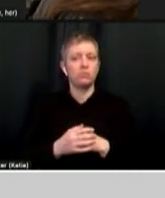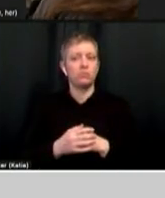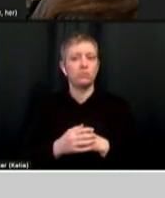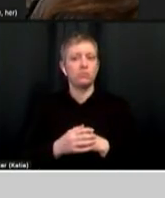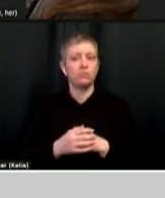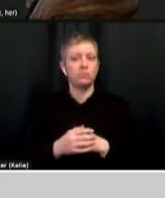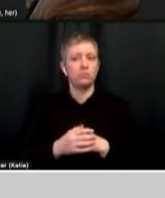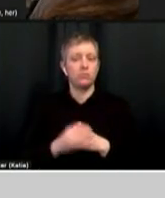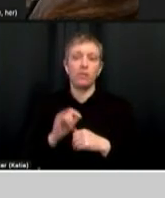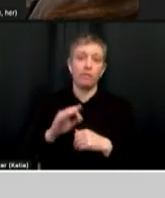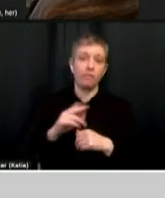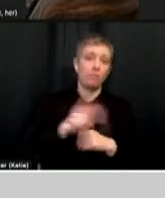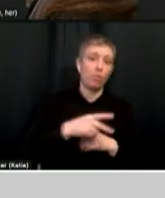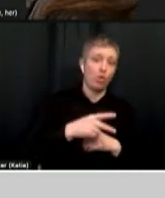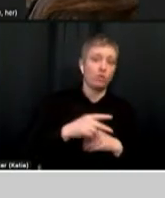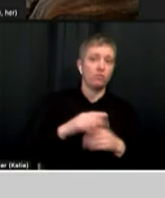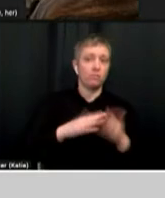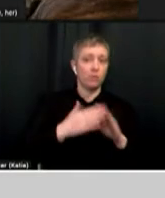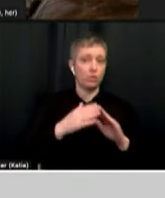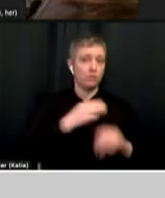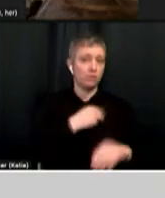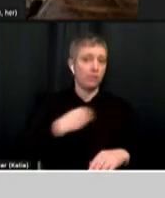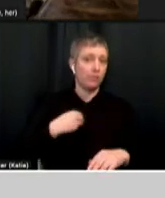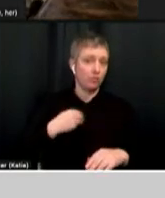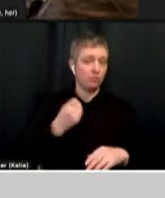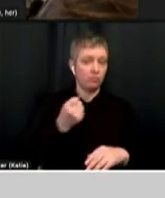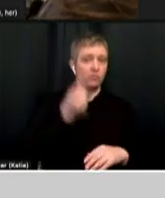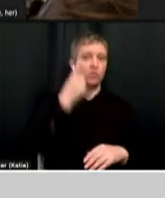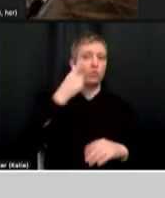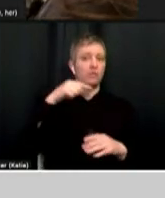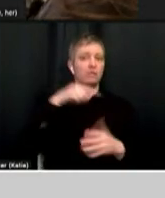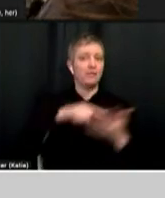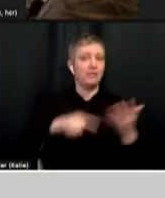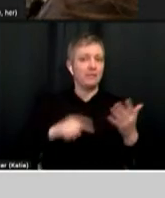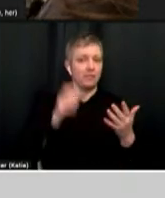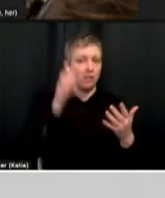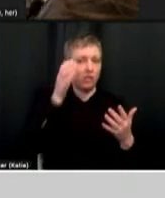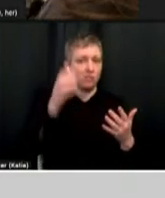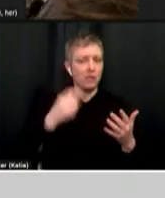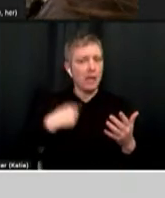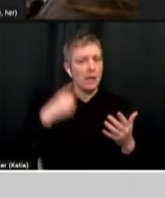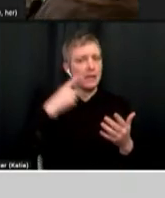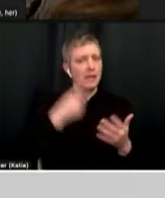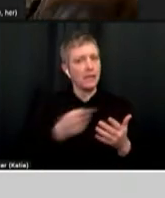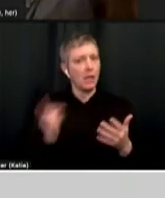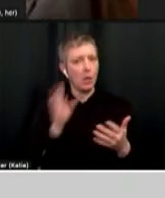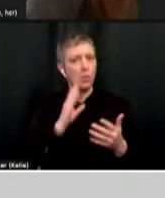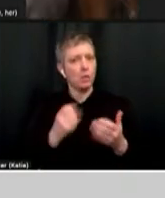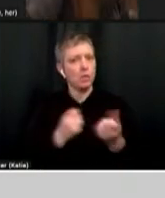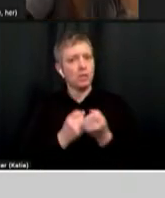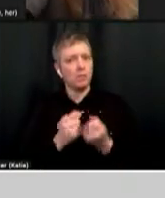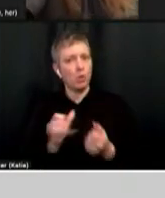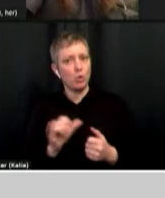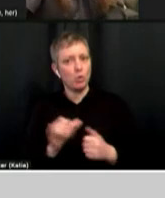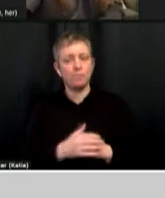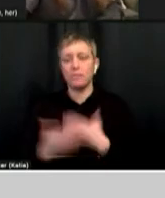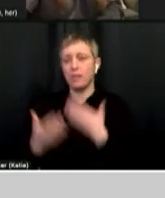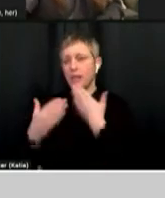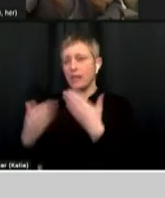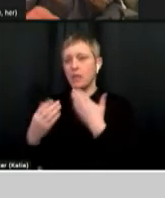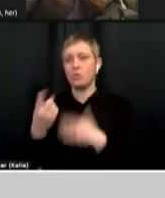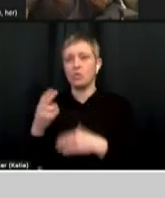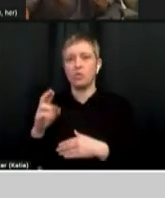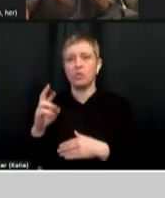they would be, you know, strongly in support of them as well. So again, you know, thank you, Dr. Rosenbaum, for producing this